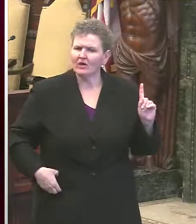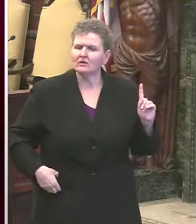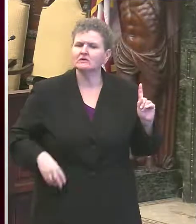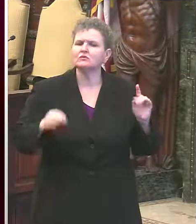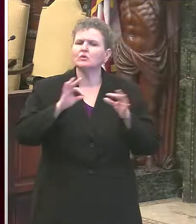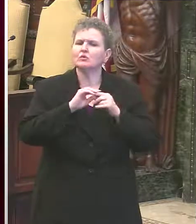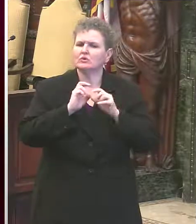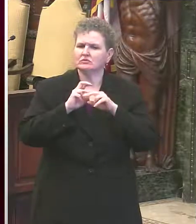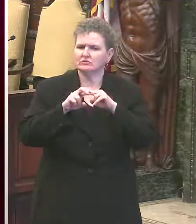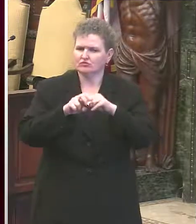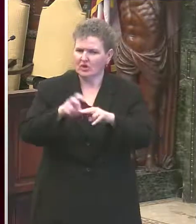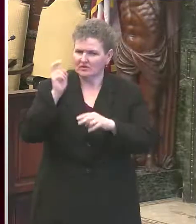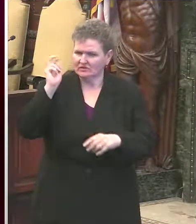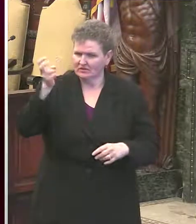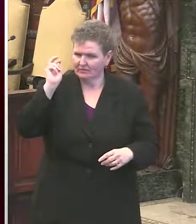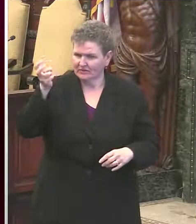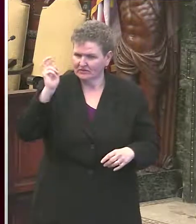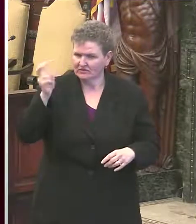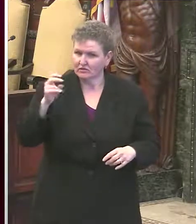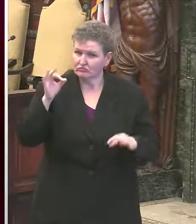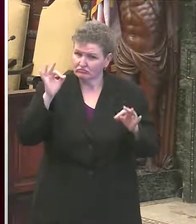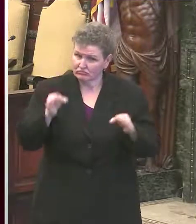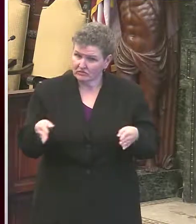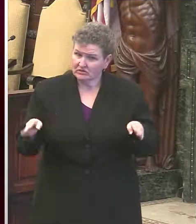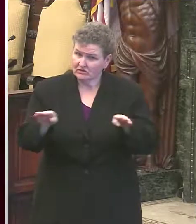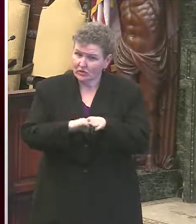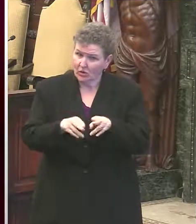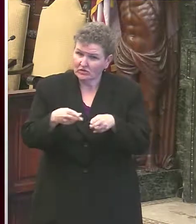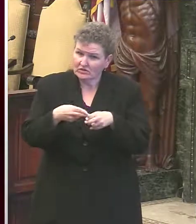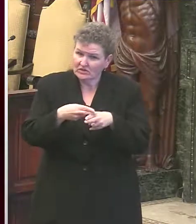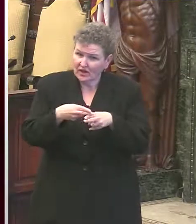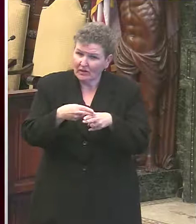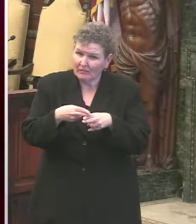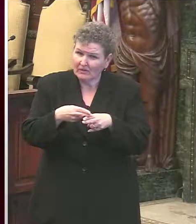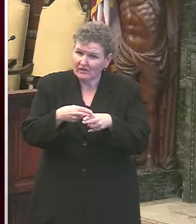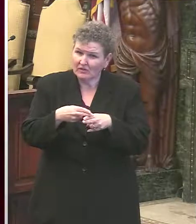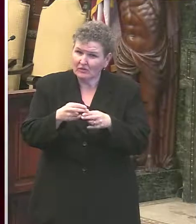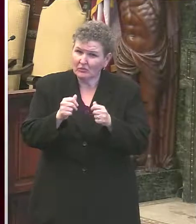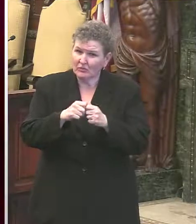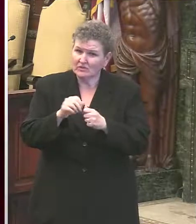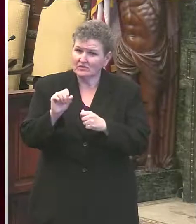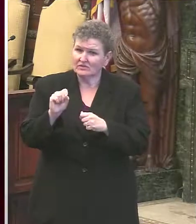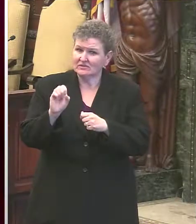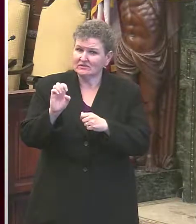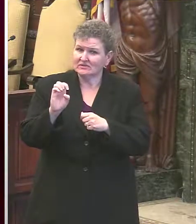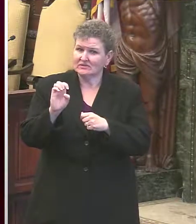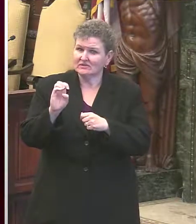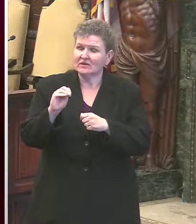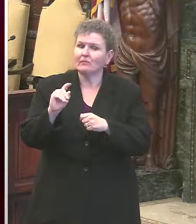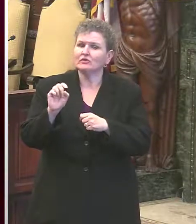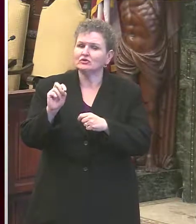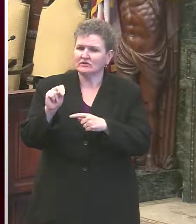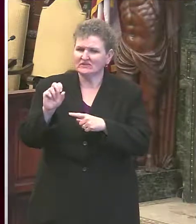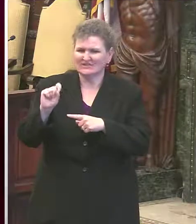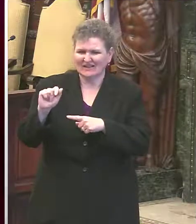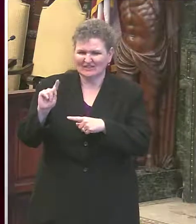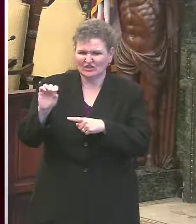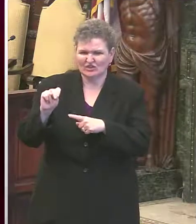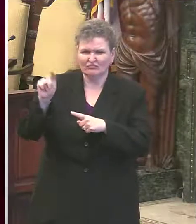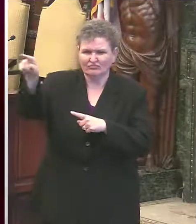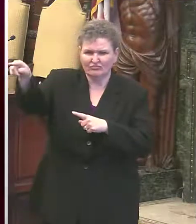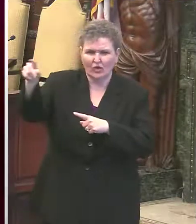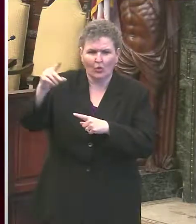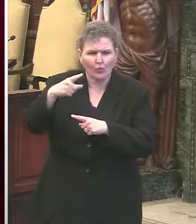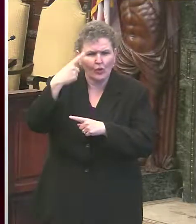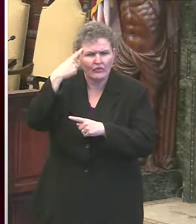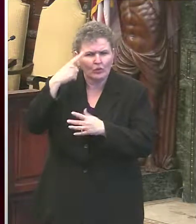right decision to temporarily close the Somerset station? And what is the city doing to try to support SEPTA with the situation around